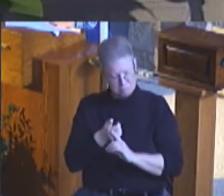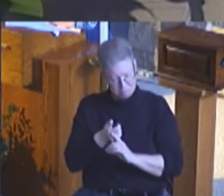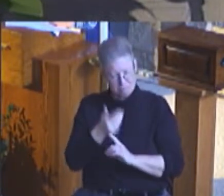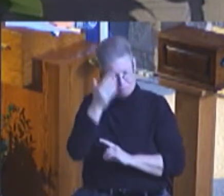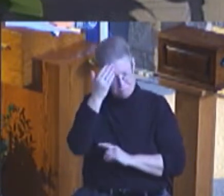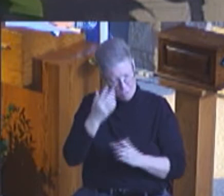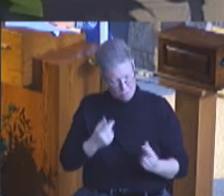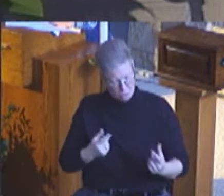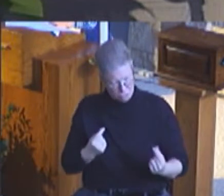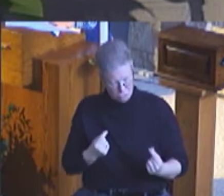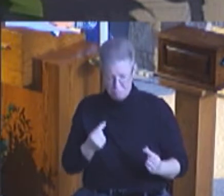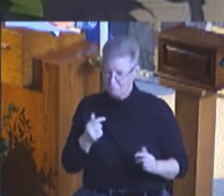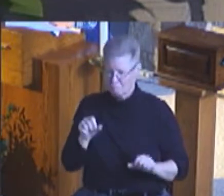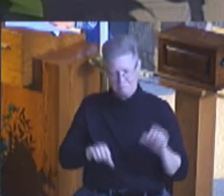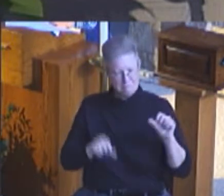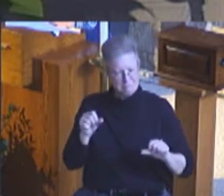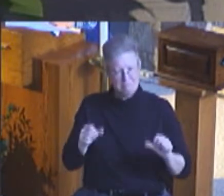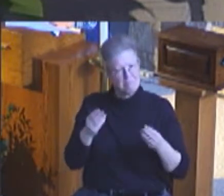day-to-day worry.